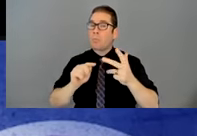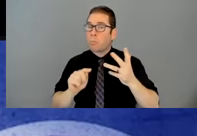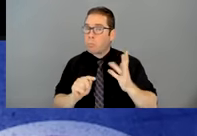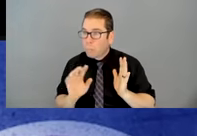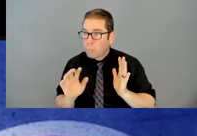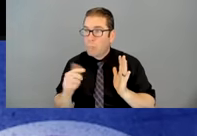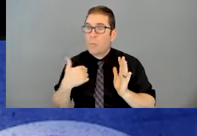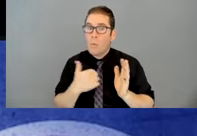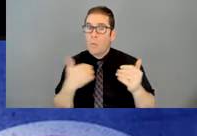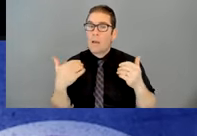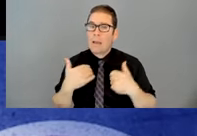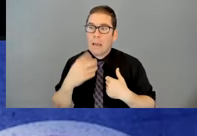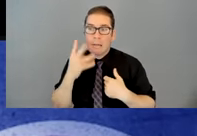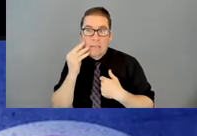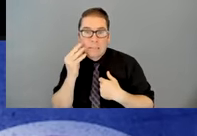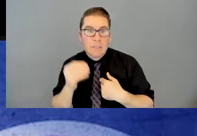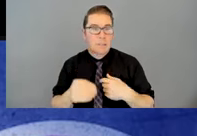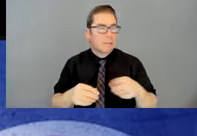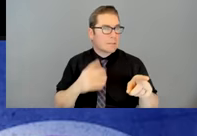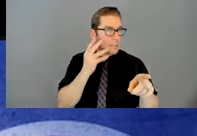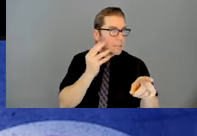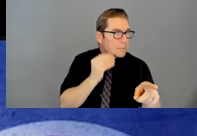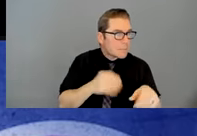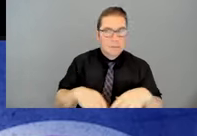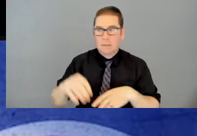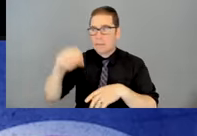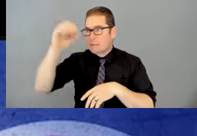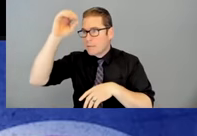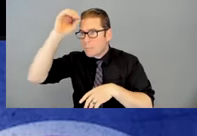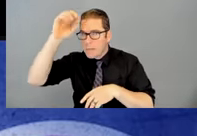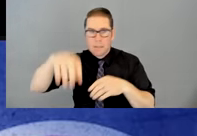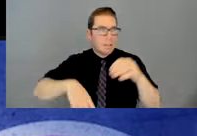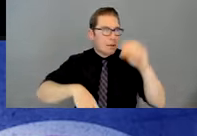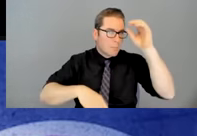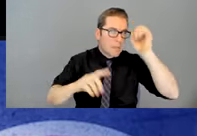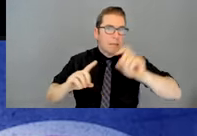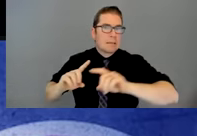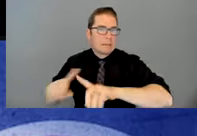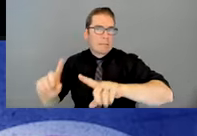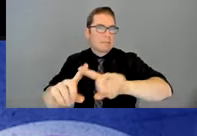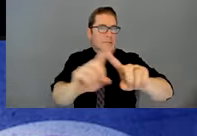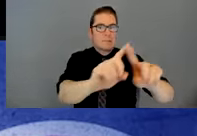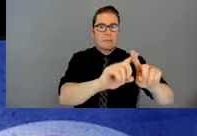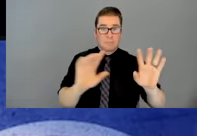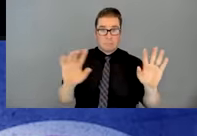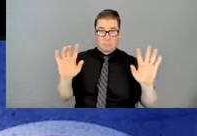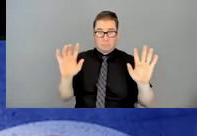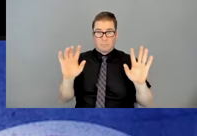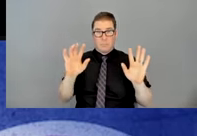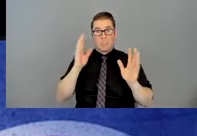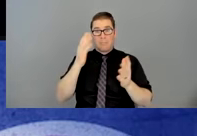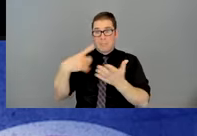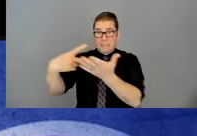have different experiences, we have differing opinions, and this is gonna maybe cause some